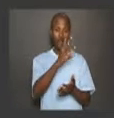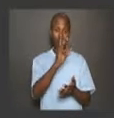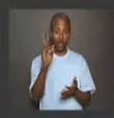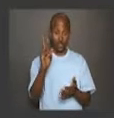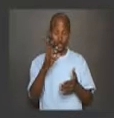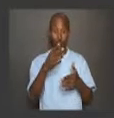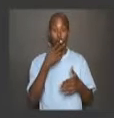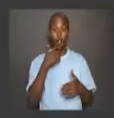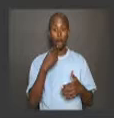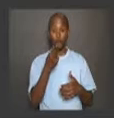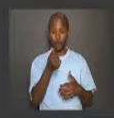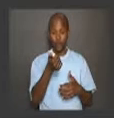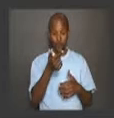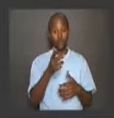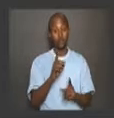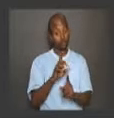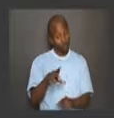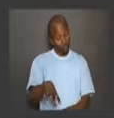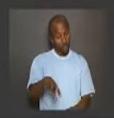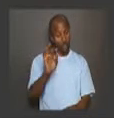10,700 birr as our answer.